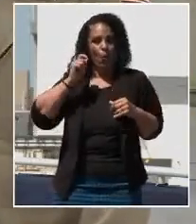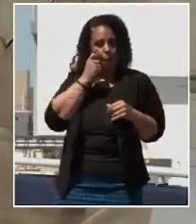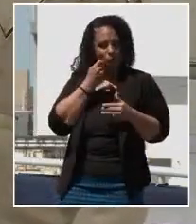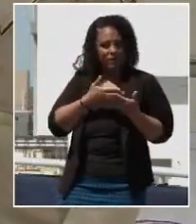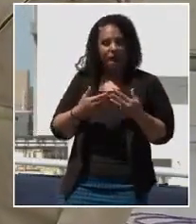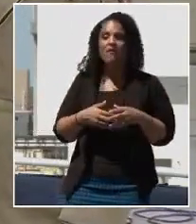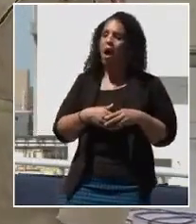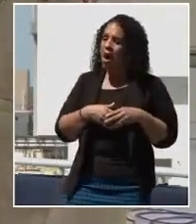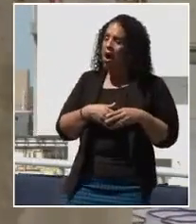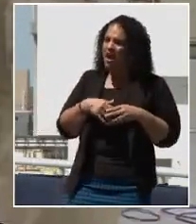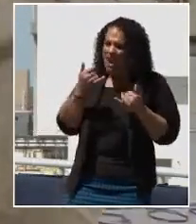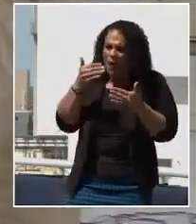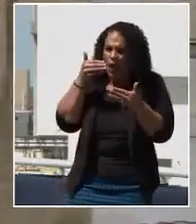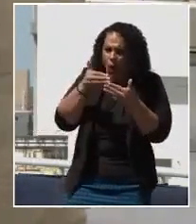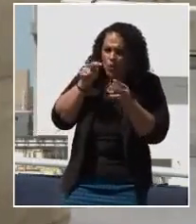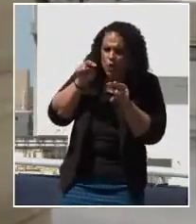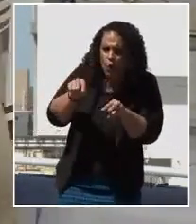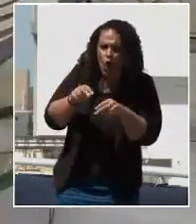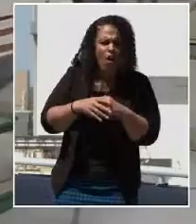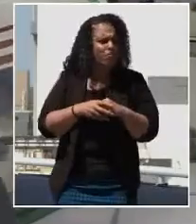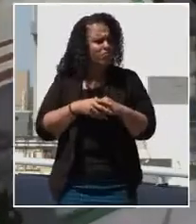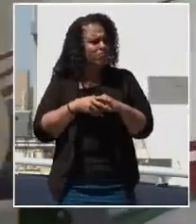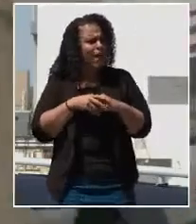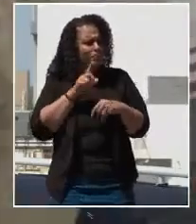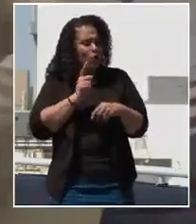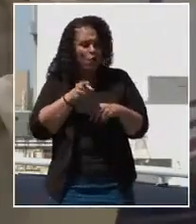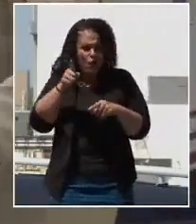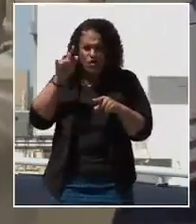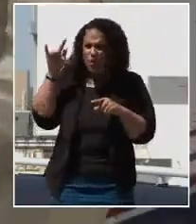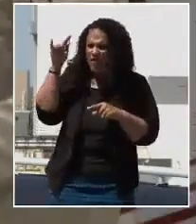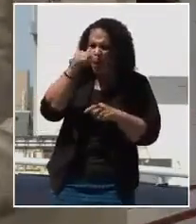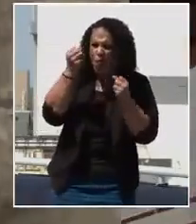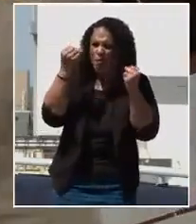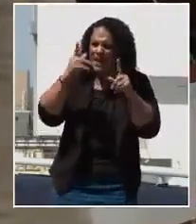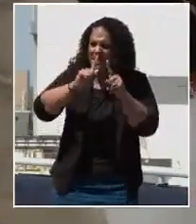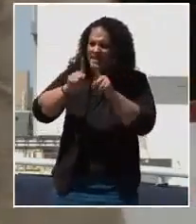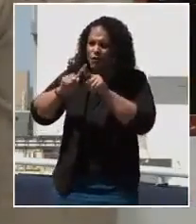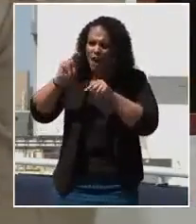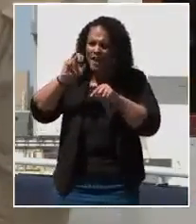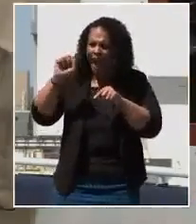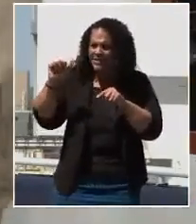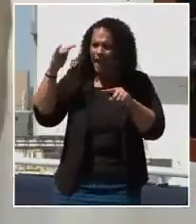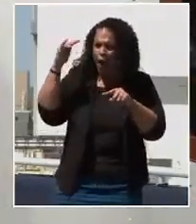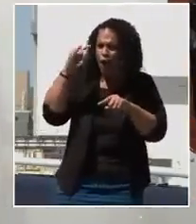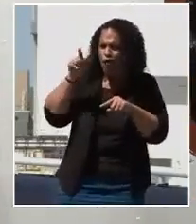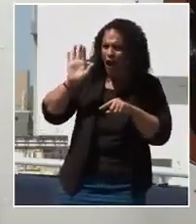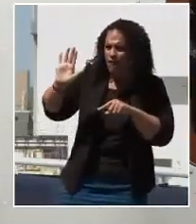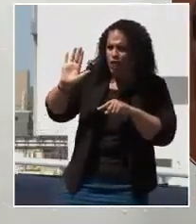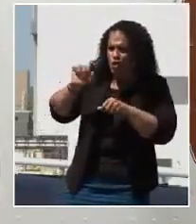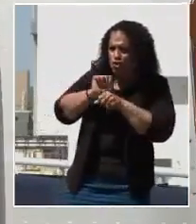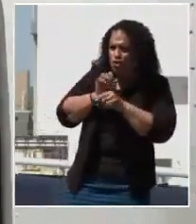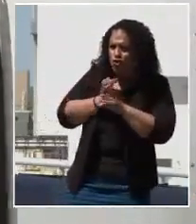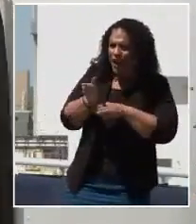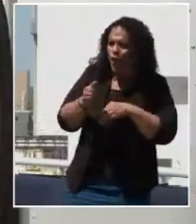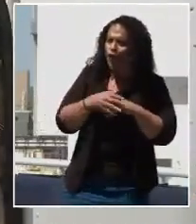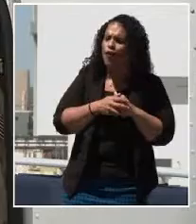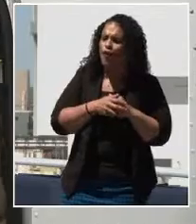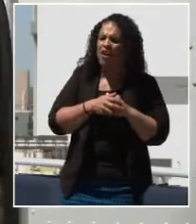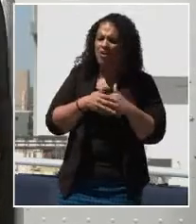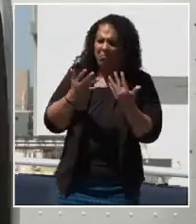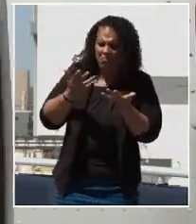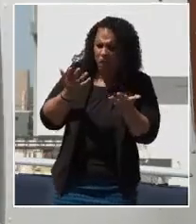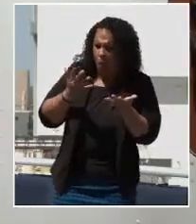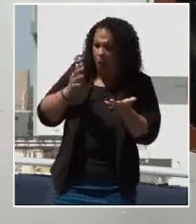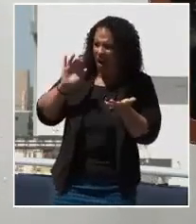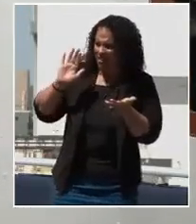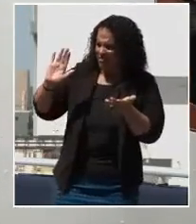excellent we get a closer look sure absolutely I want to ask you you've flown so many different NASA aircraft in your career here